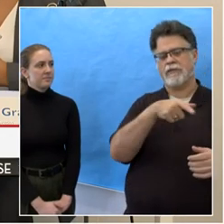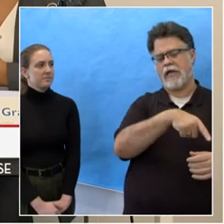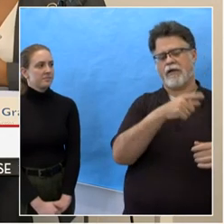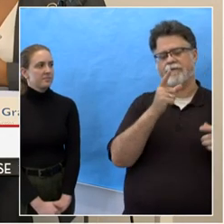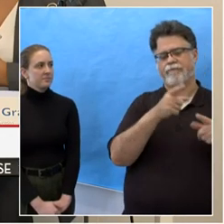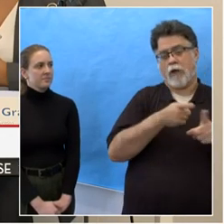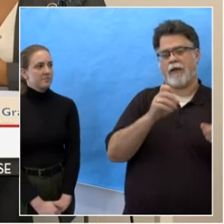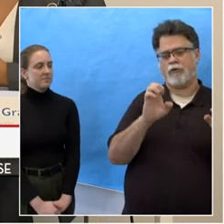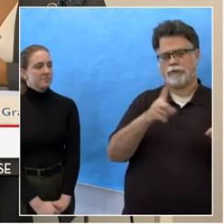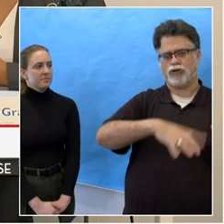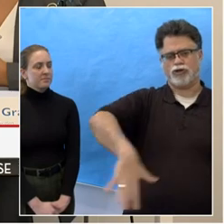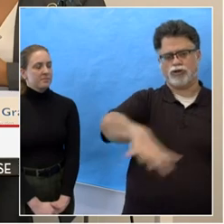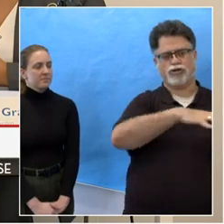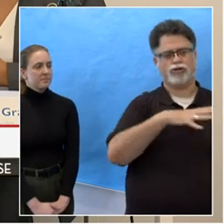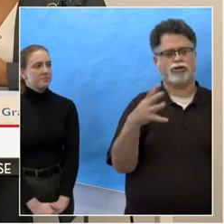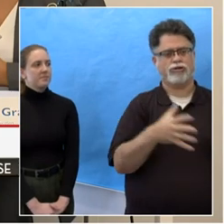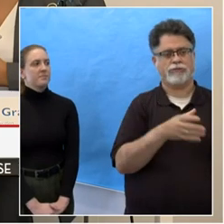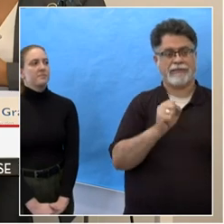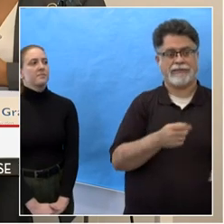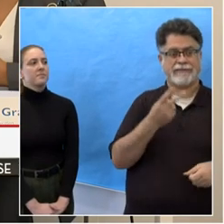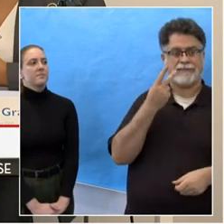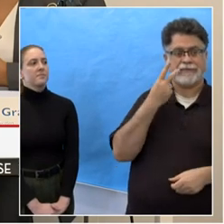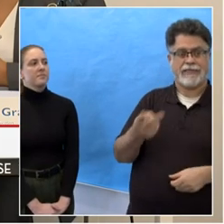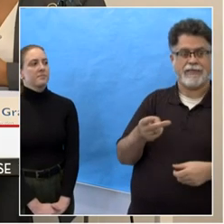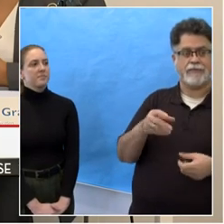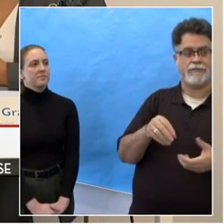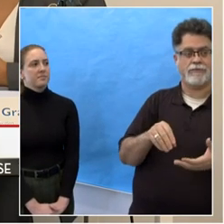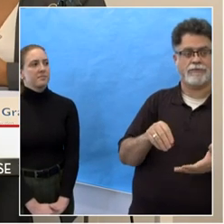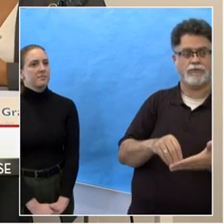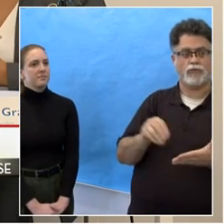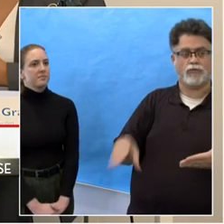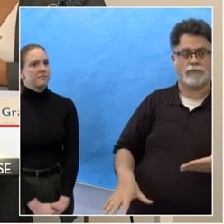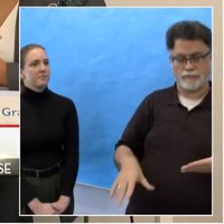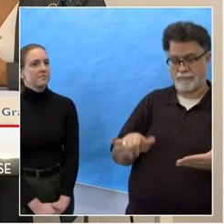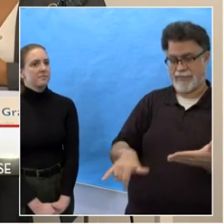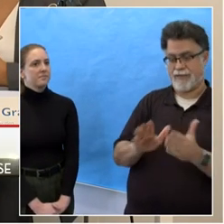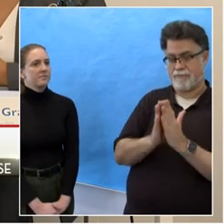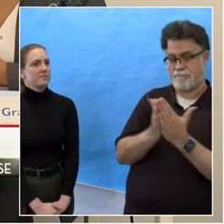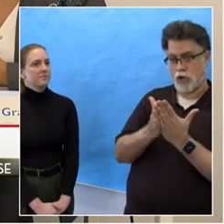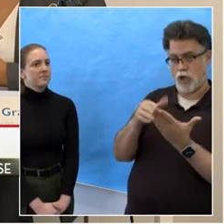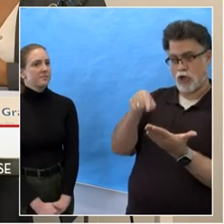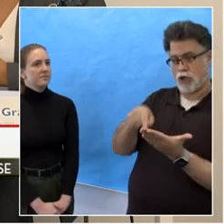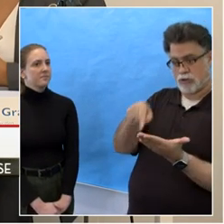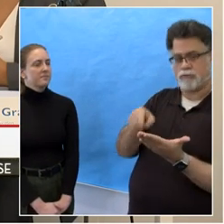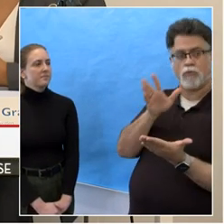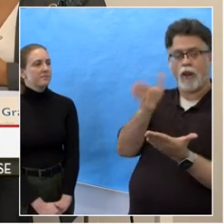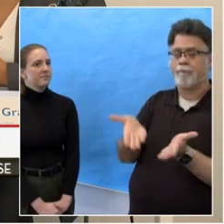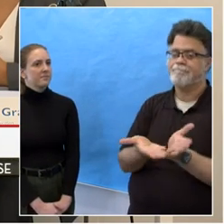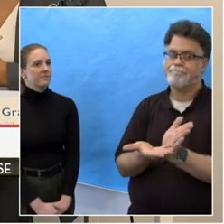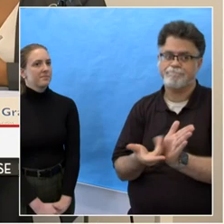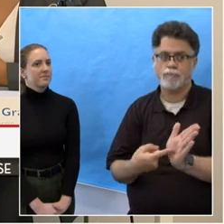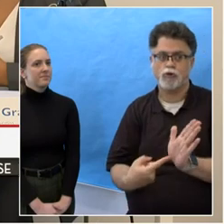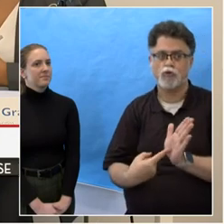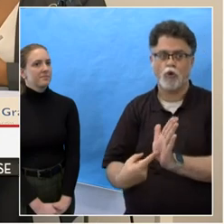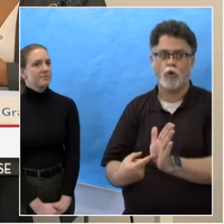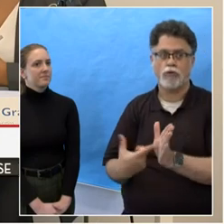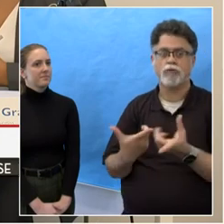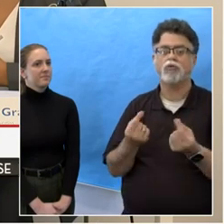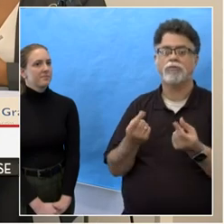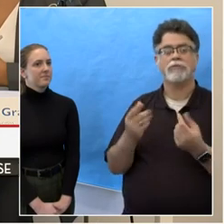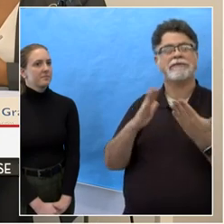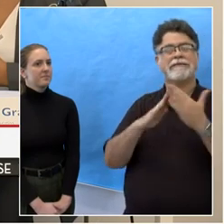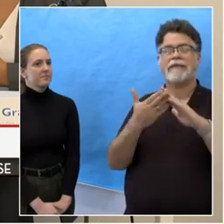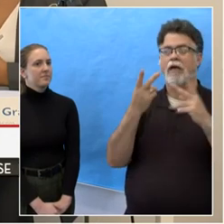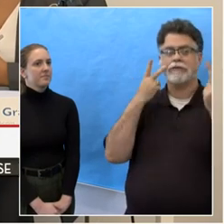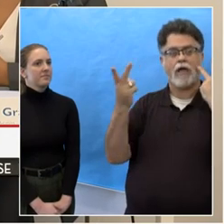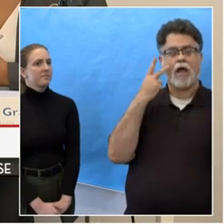see the big chair here in Anacostia, right? That's huge, right? And so I think it's important that we continue that path,